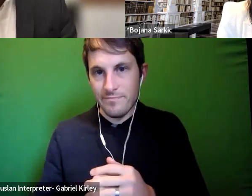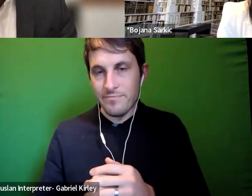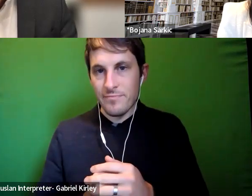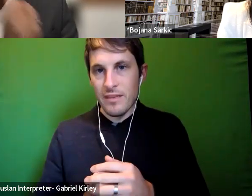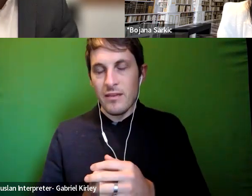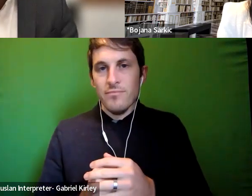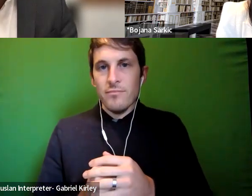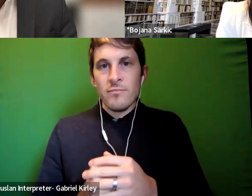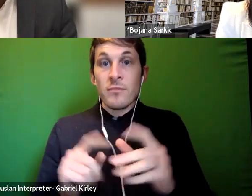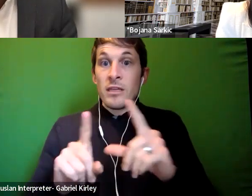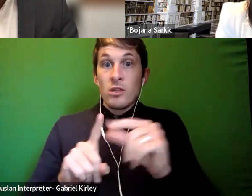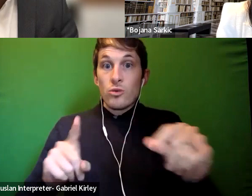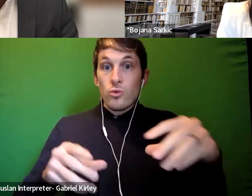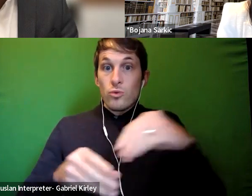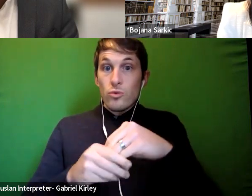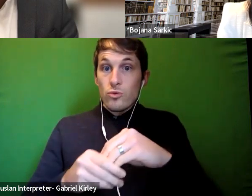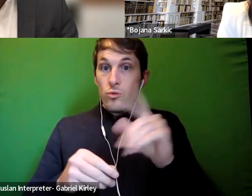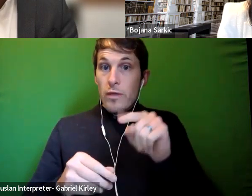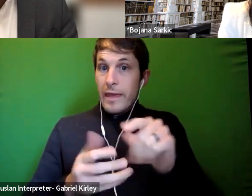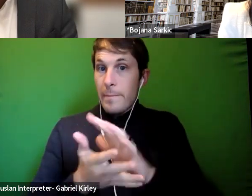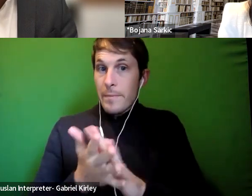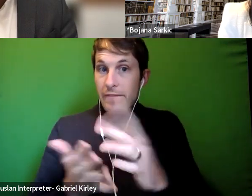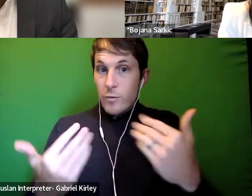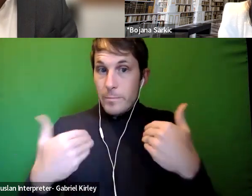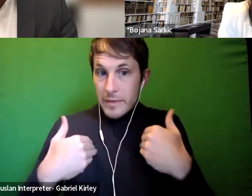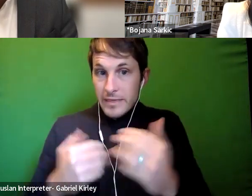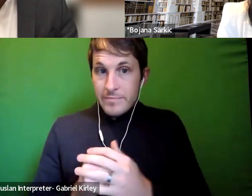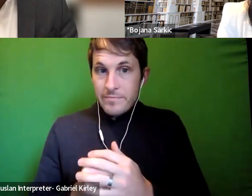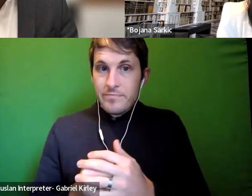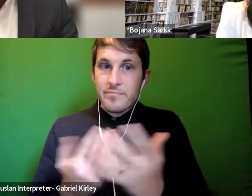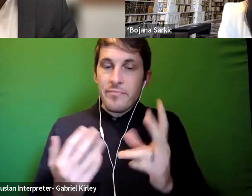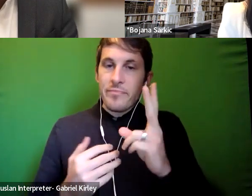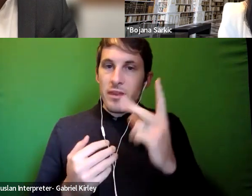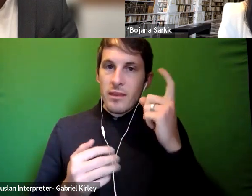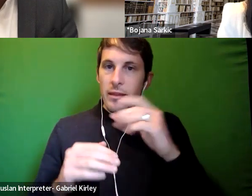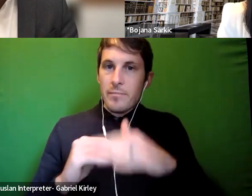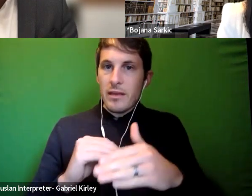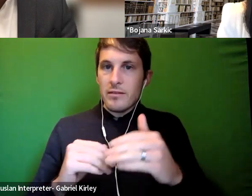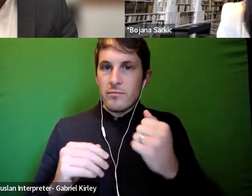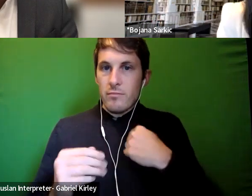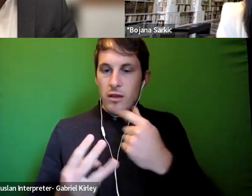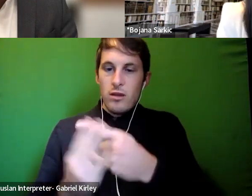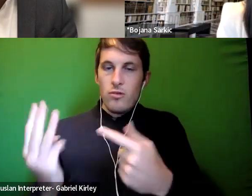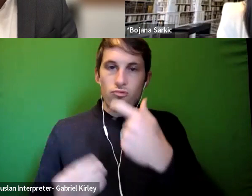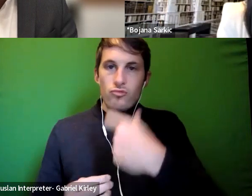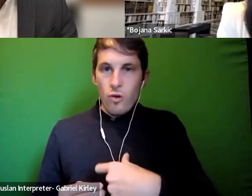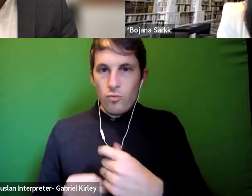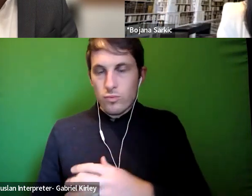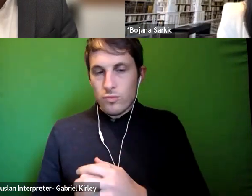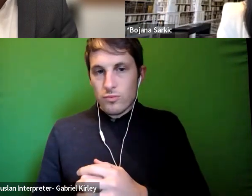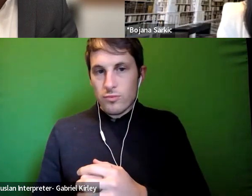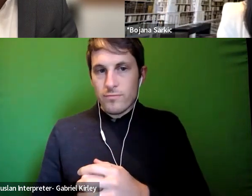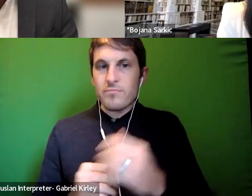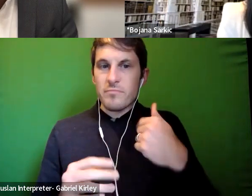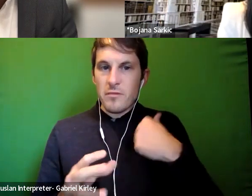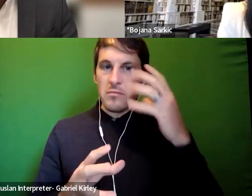Digital inclusion, what it means to me, again, thinking about these couple of roles that I have, I